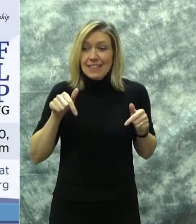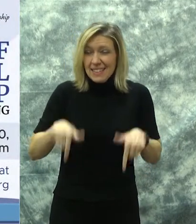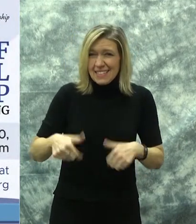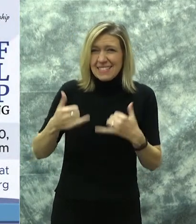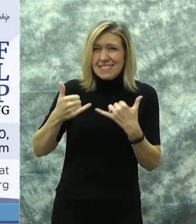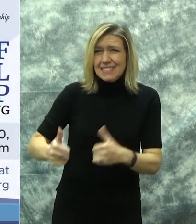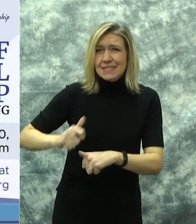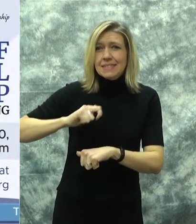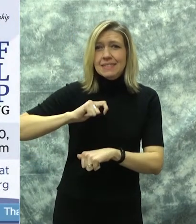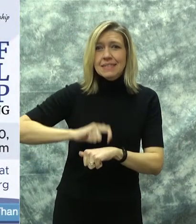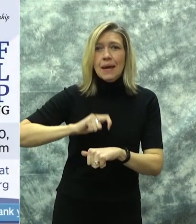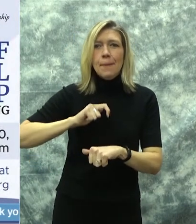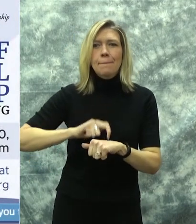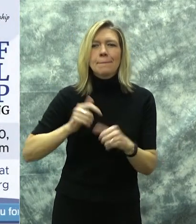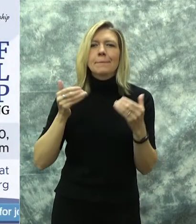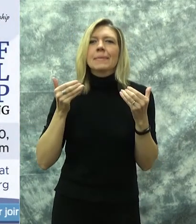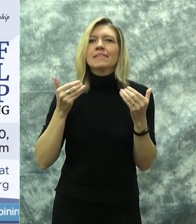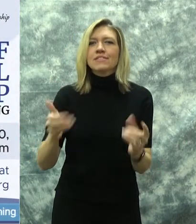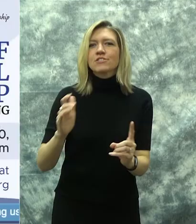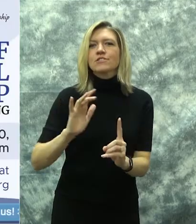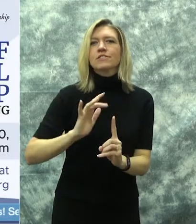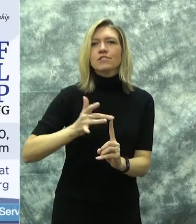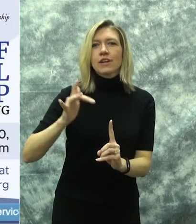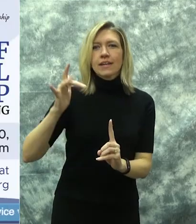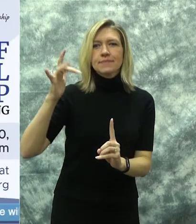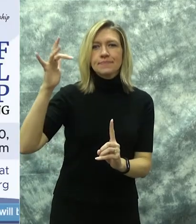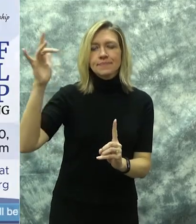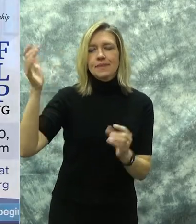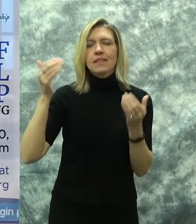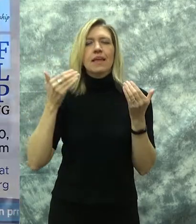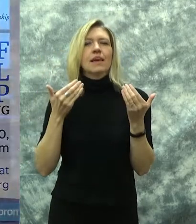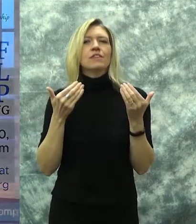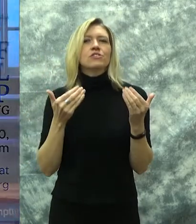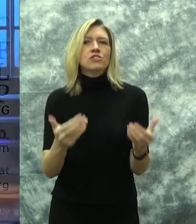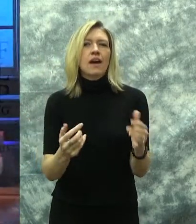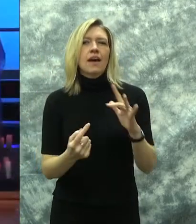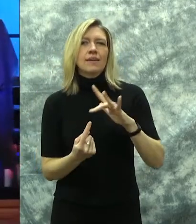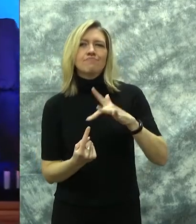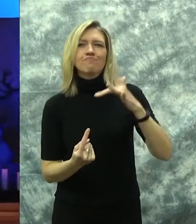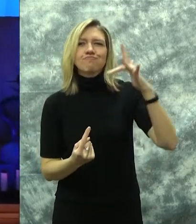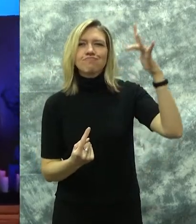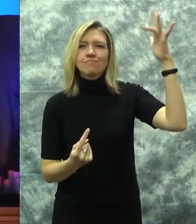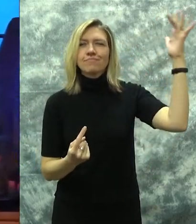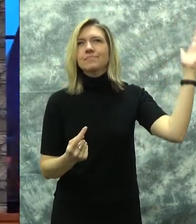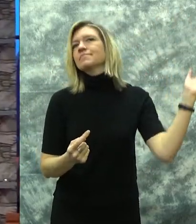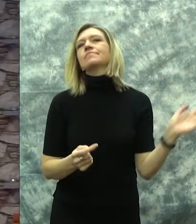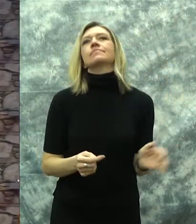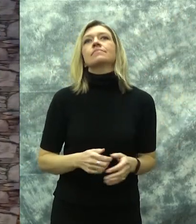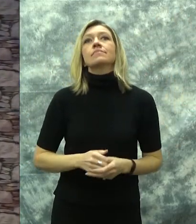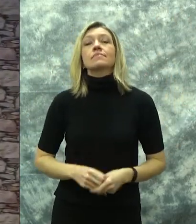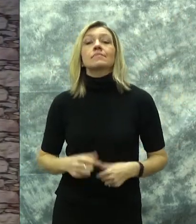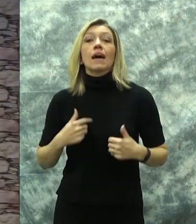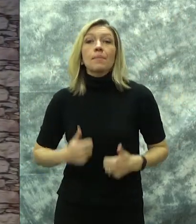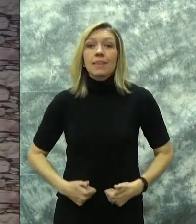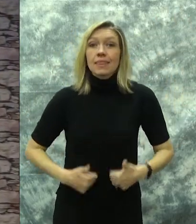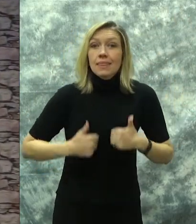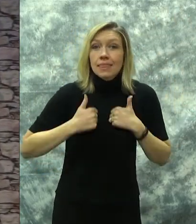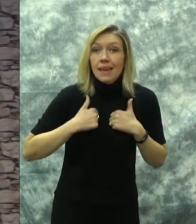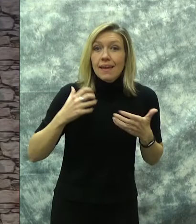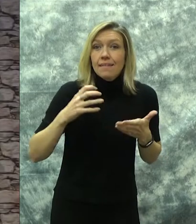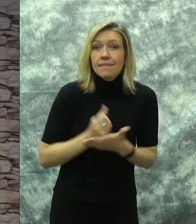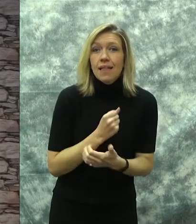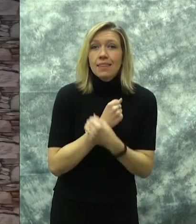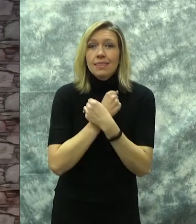time. Let it shine, let it shine. I'm living love every day.